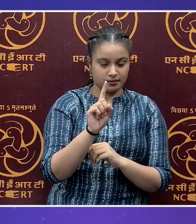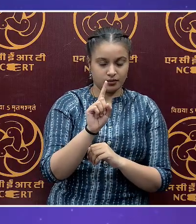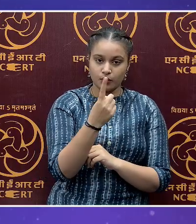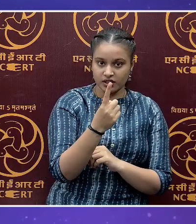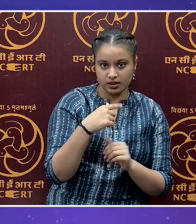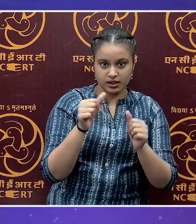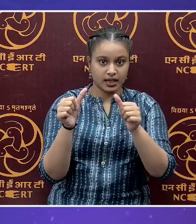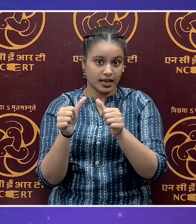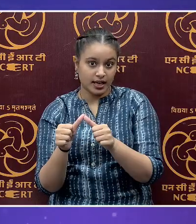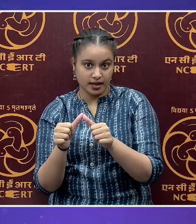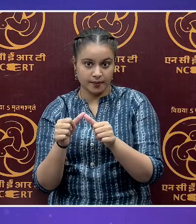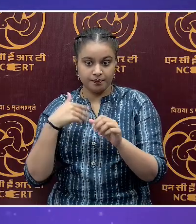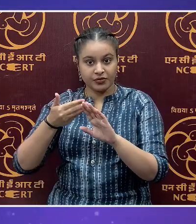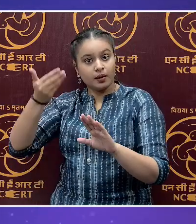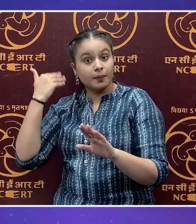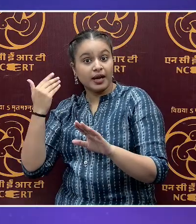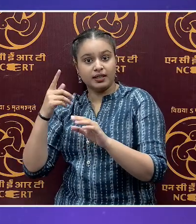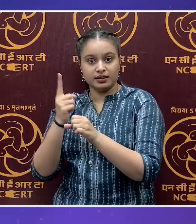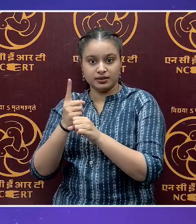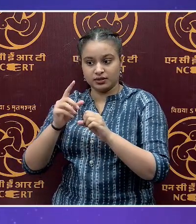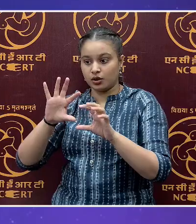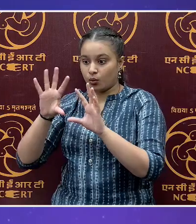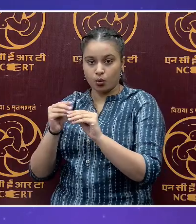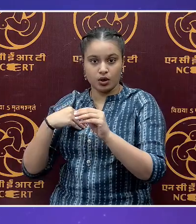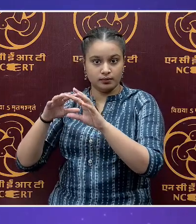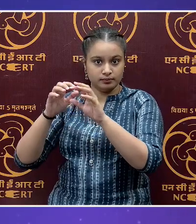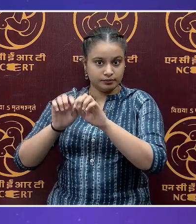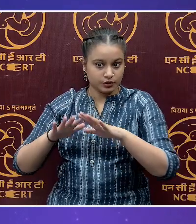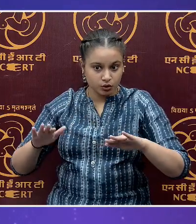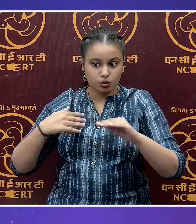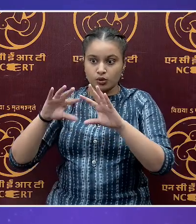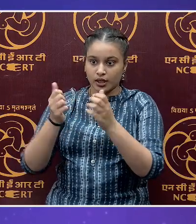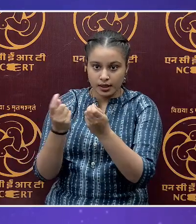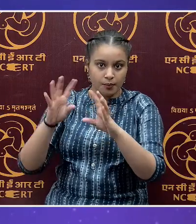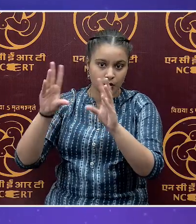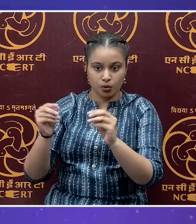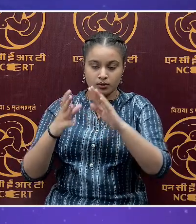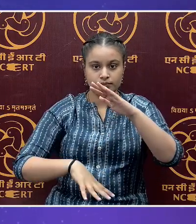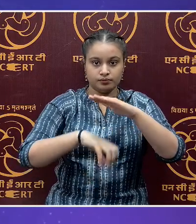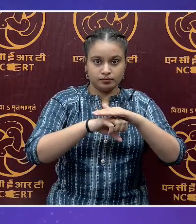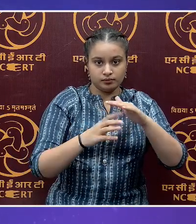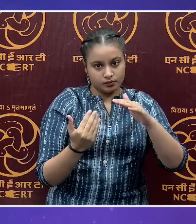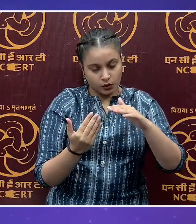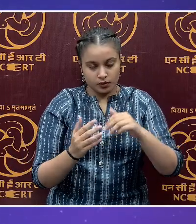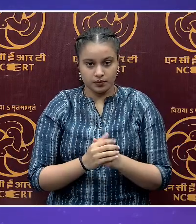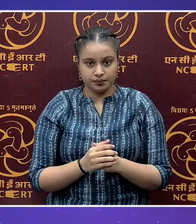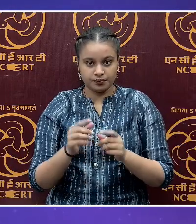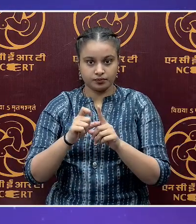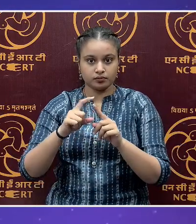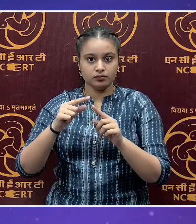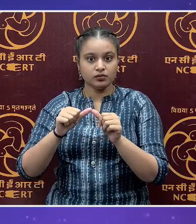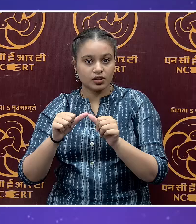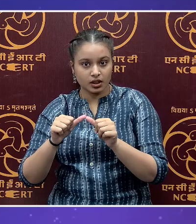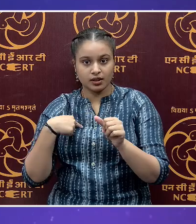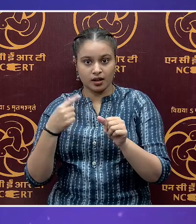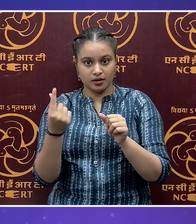first A in a previous year, and I want to upload this data to the class 2A. So, I can use the existing data upload functionality.